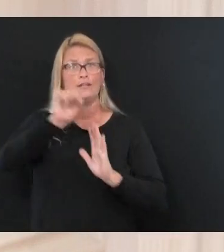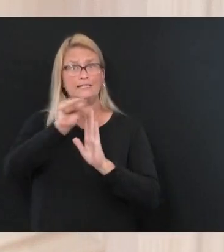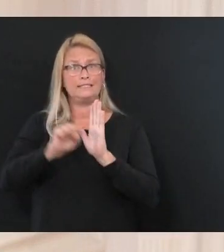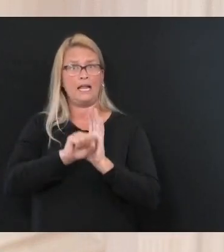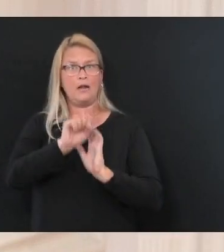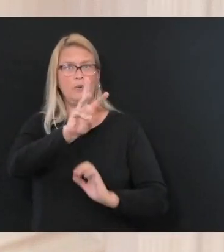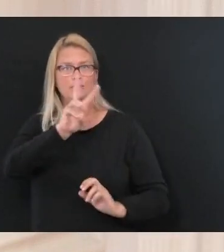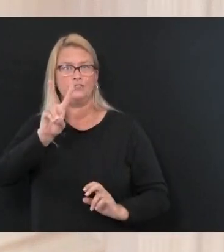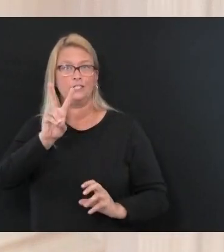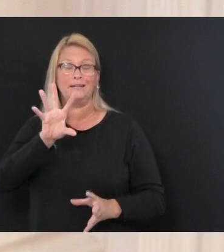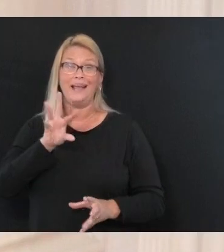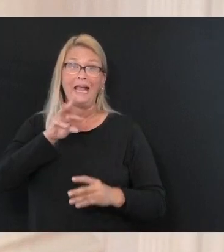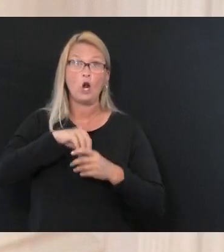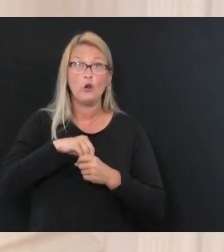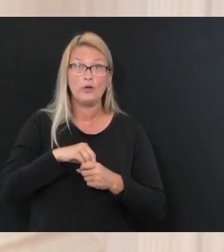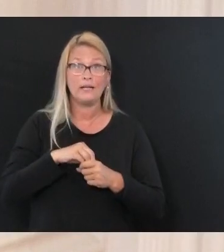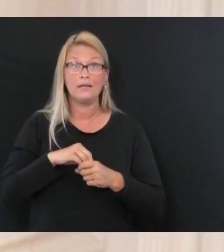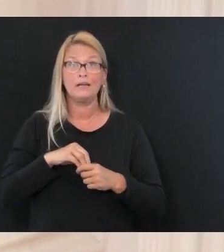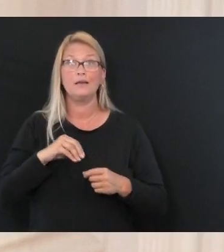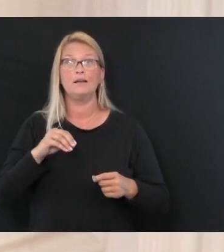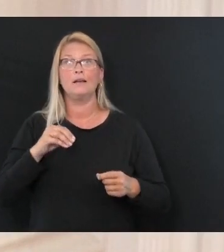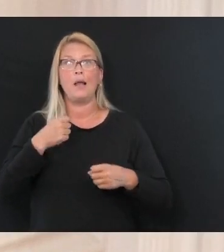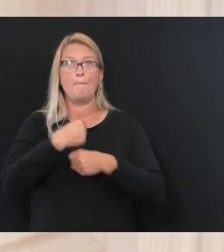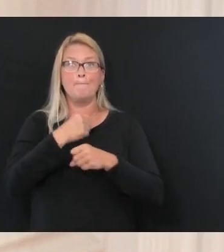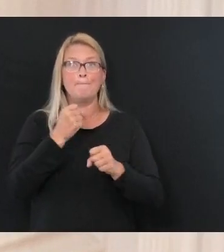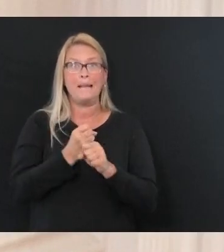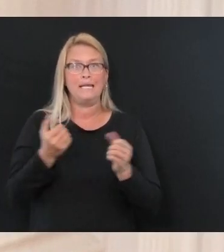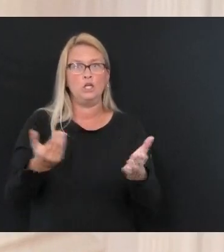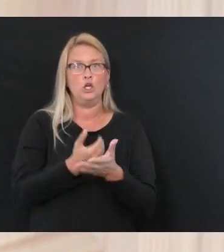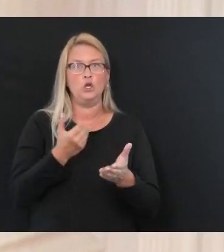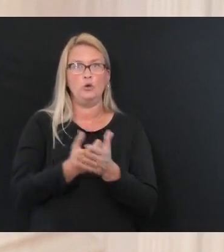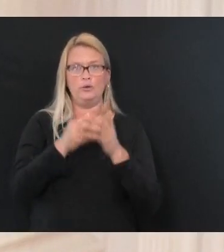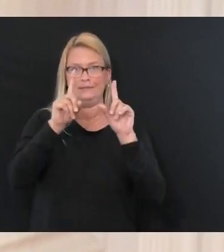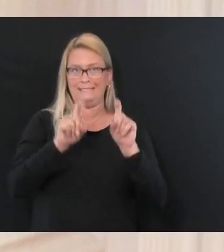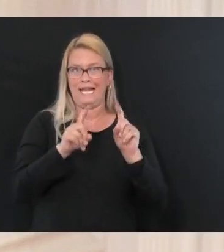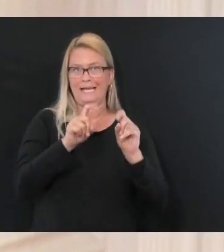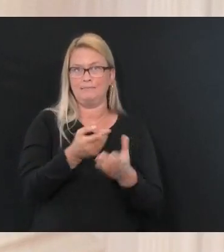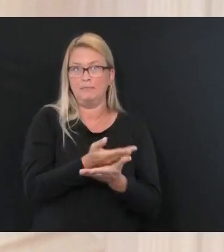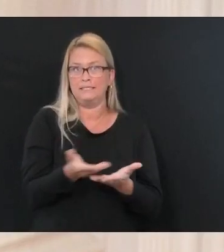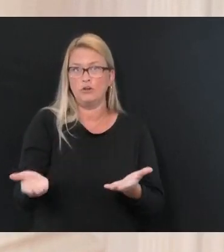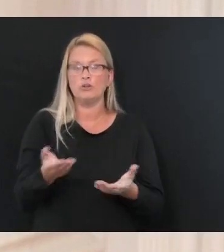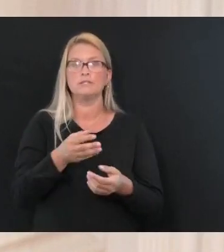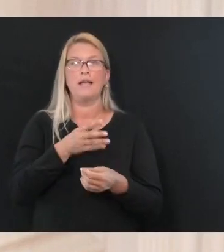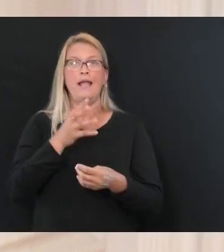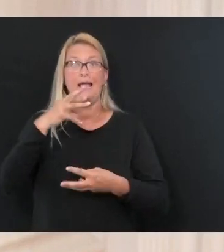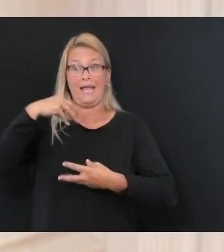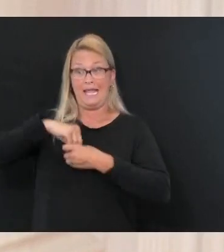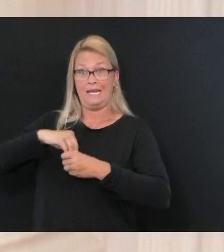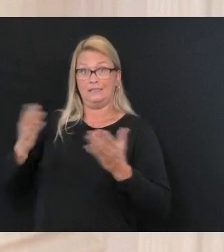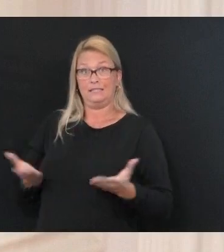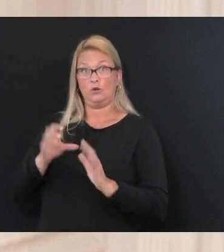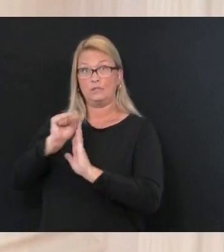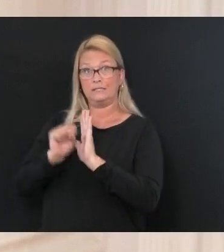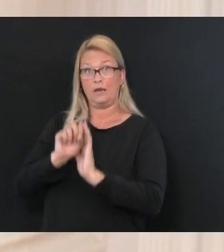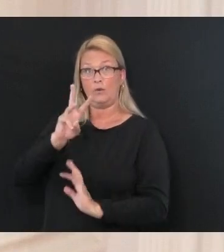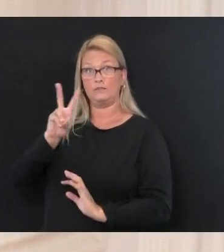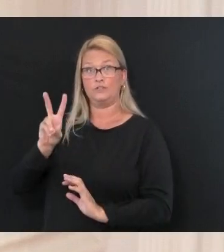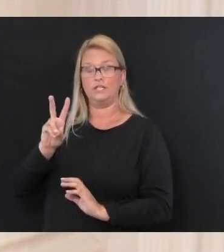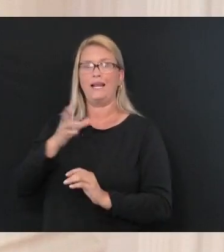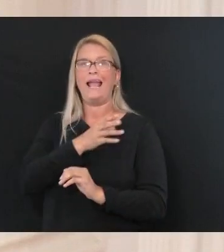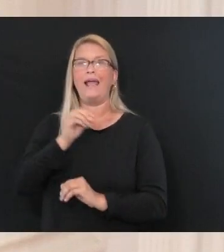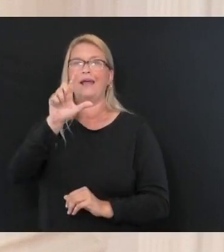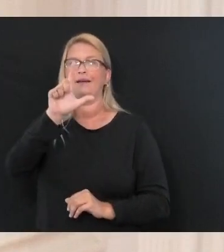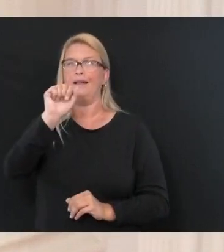That includes producing additional test materials internally, as well as improving lab